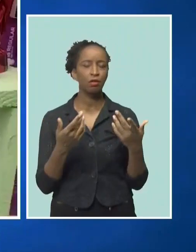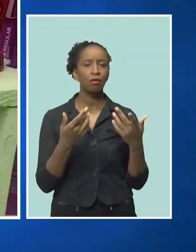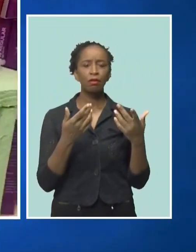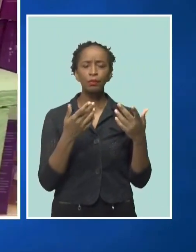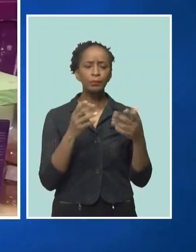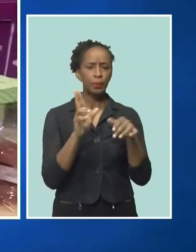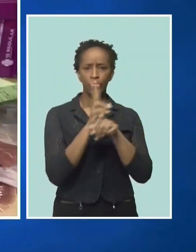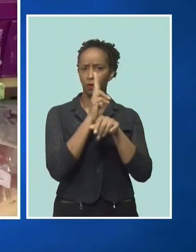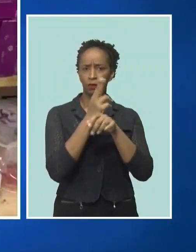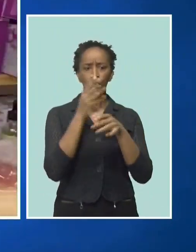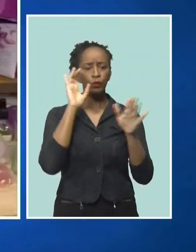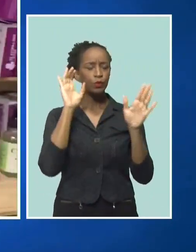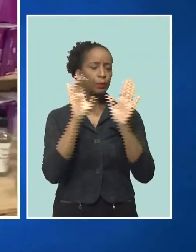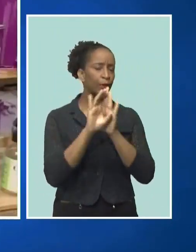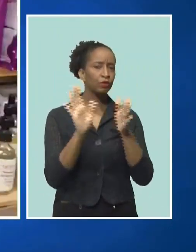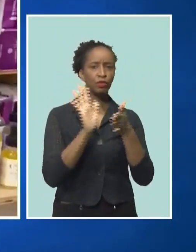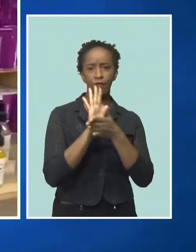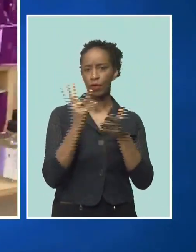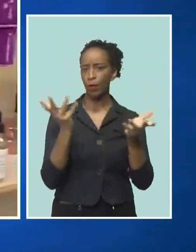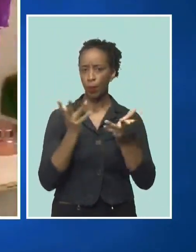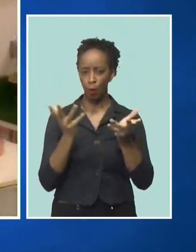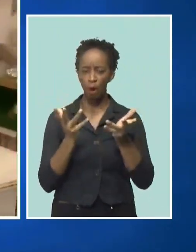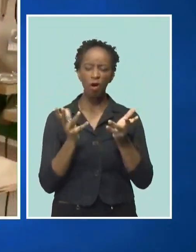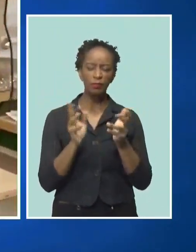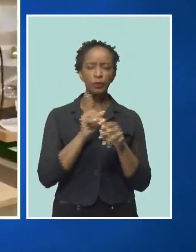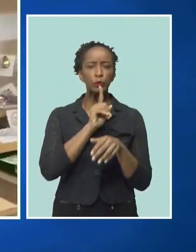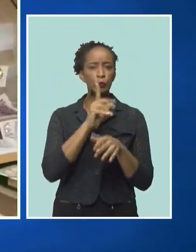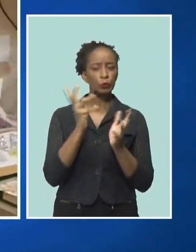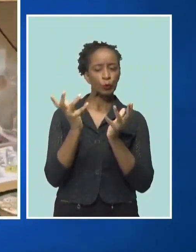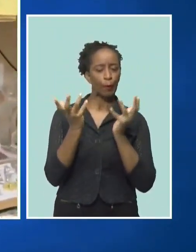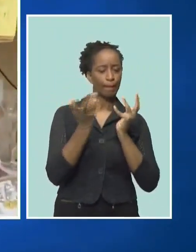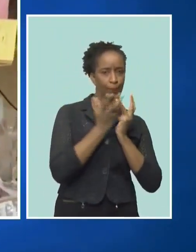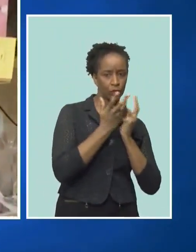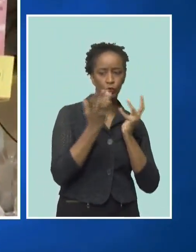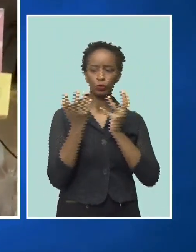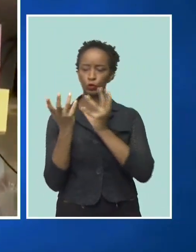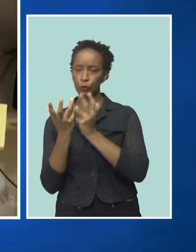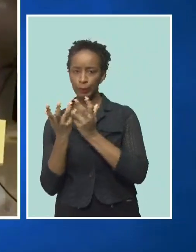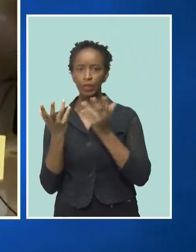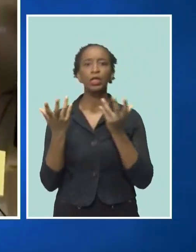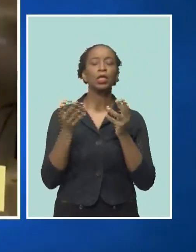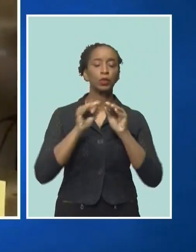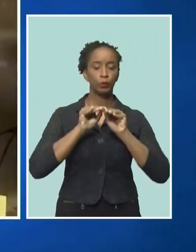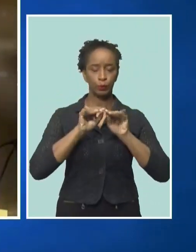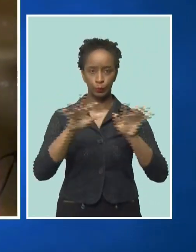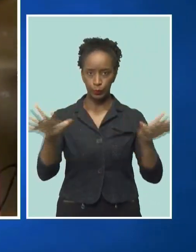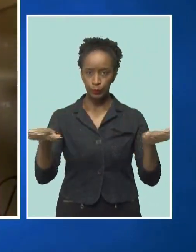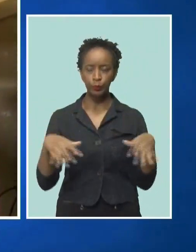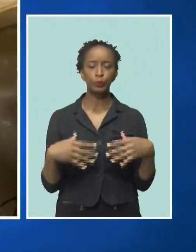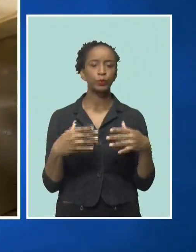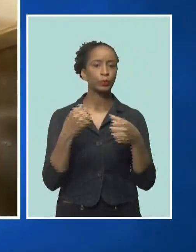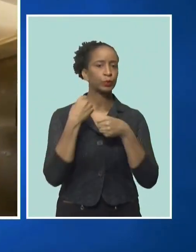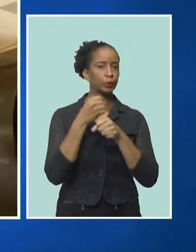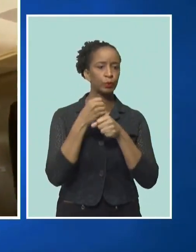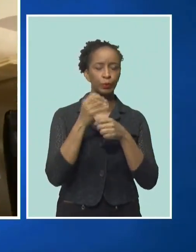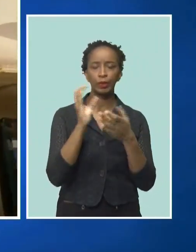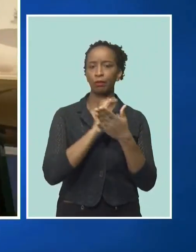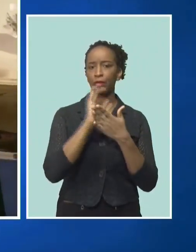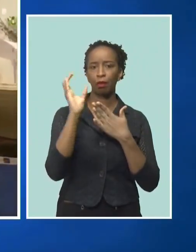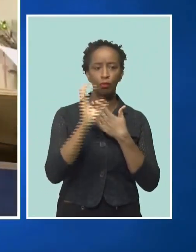we are working with. From there, we create things like content calendars, we look at